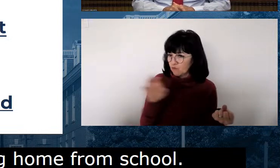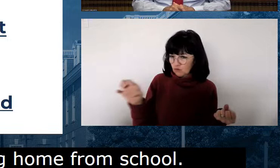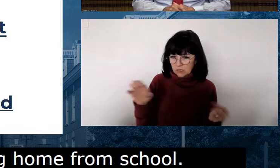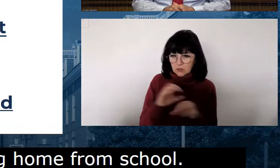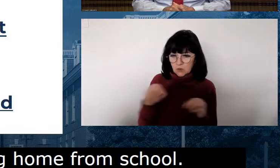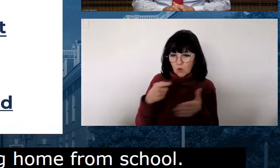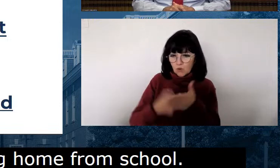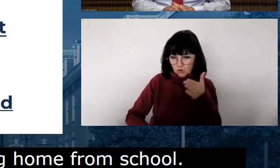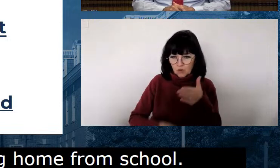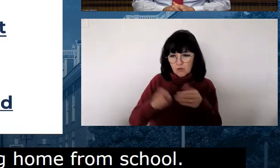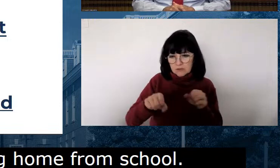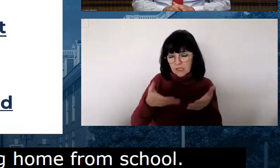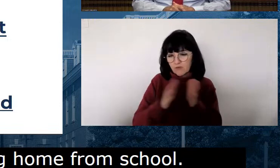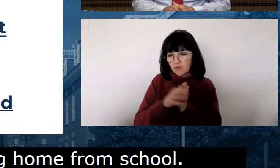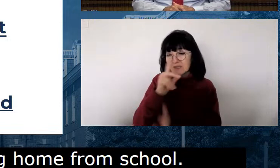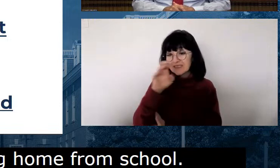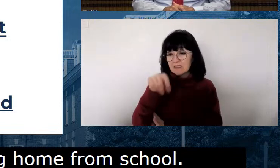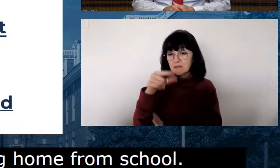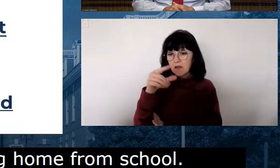at